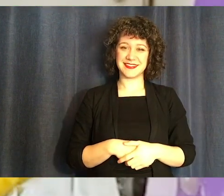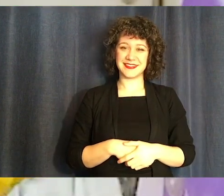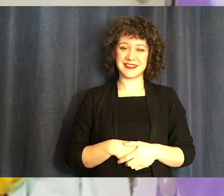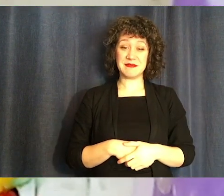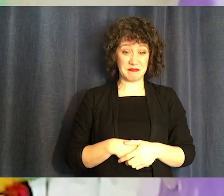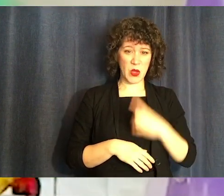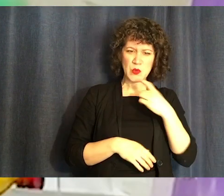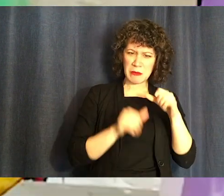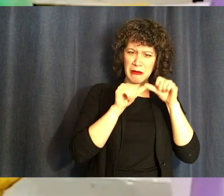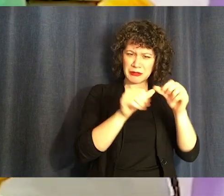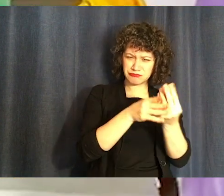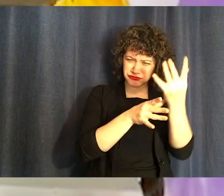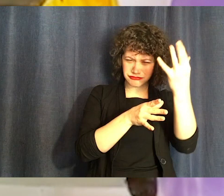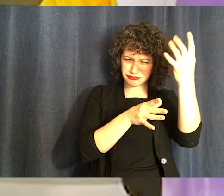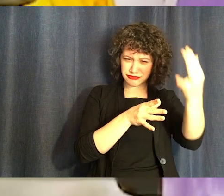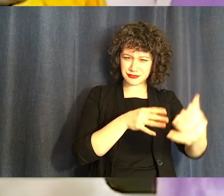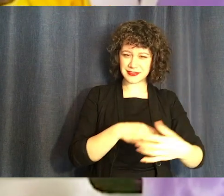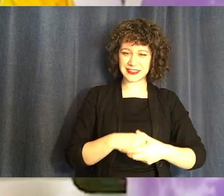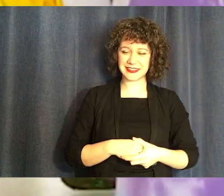The red one keeps going.